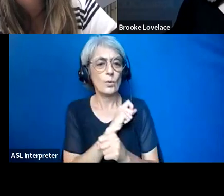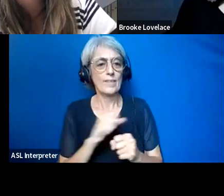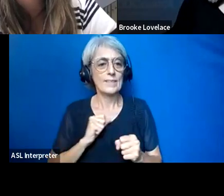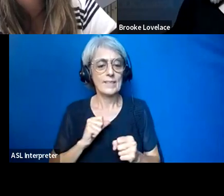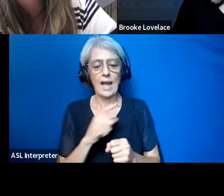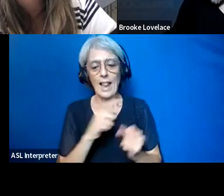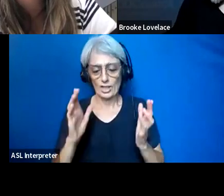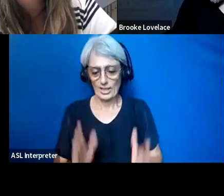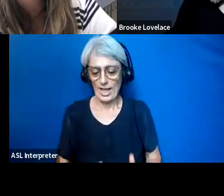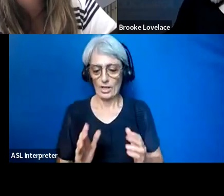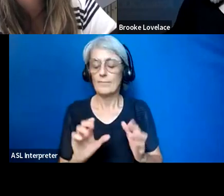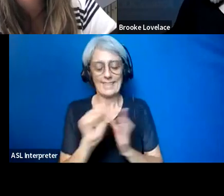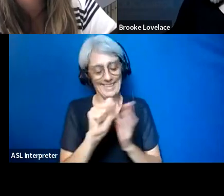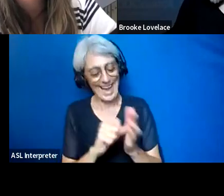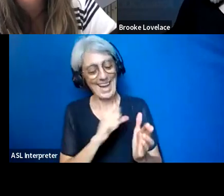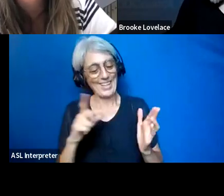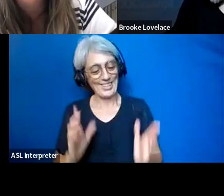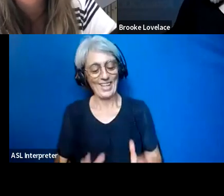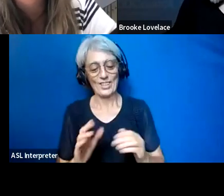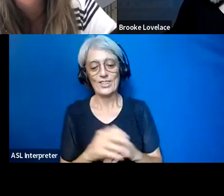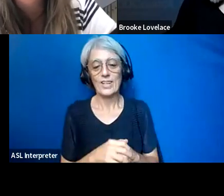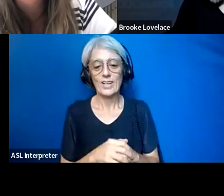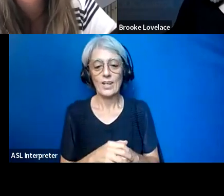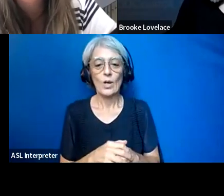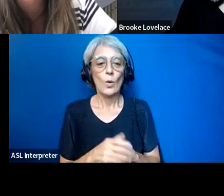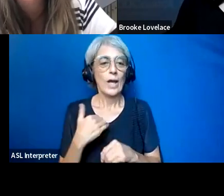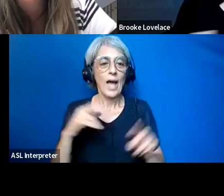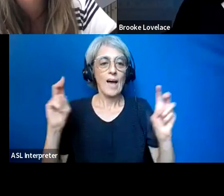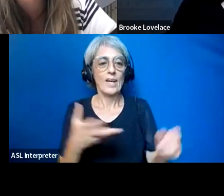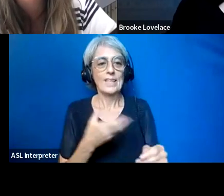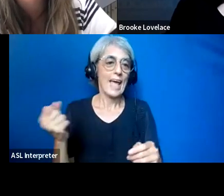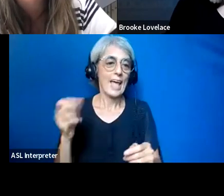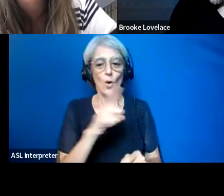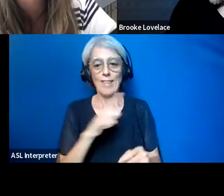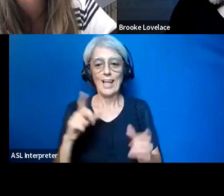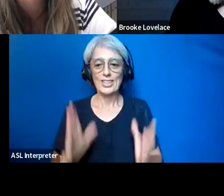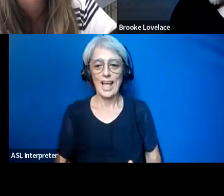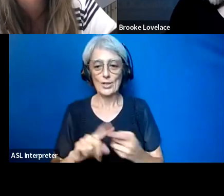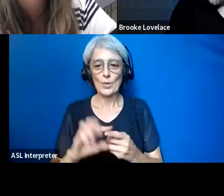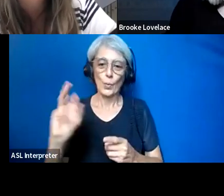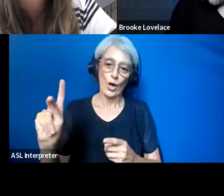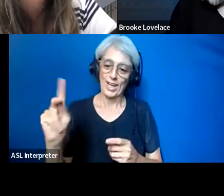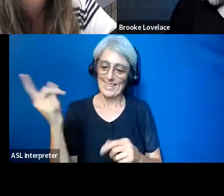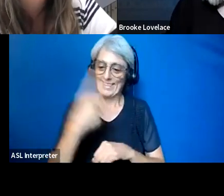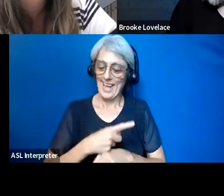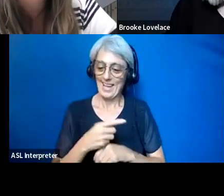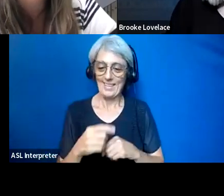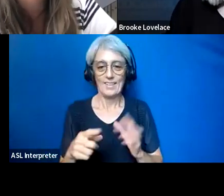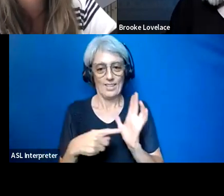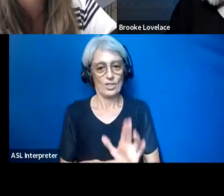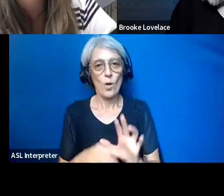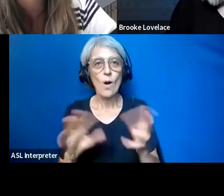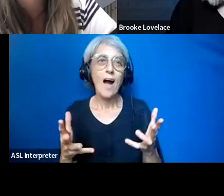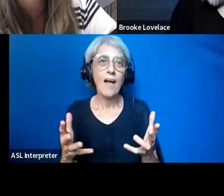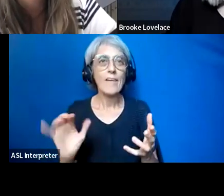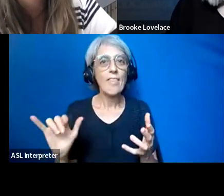you know, we have a Take Your Legislator to Work to show and kind of highlight and put a